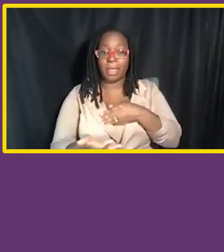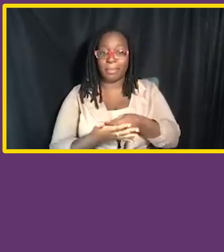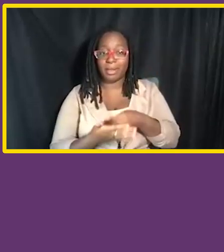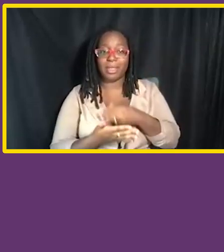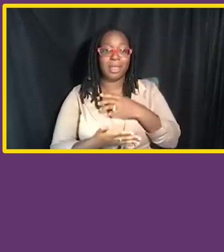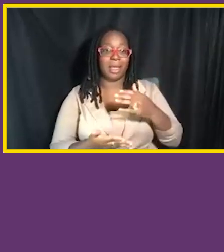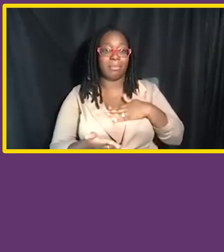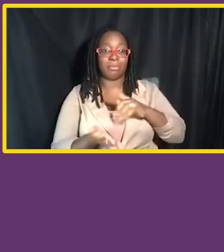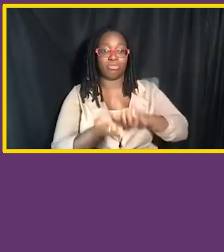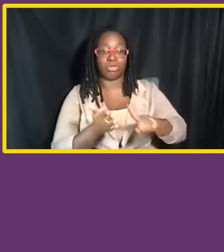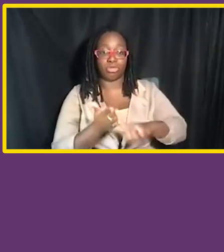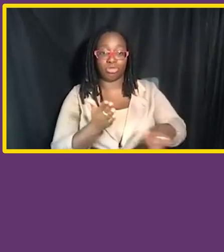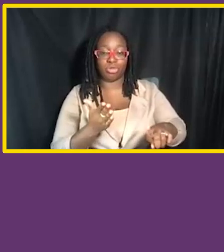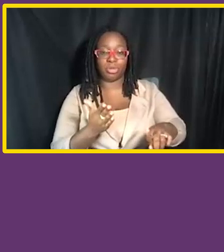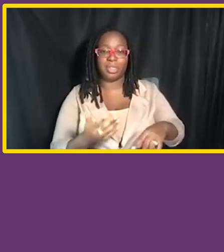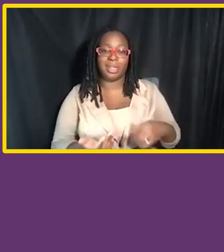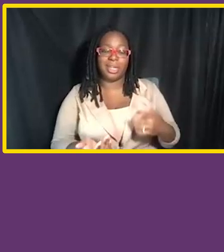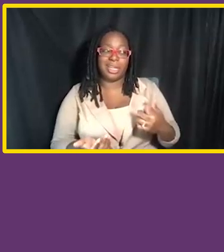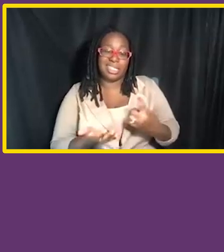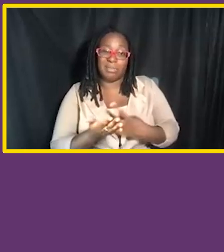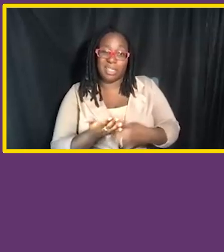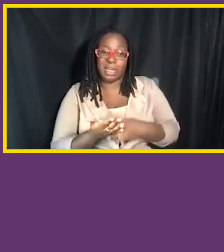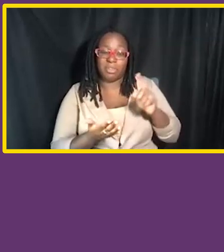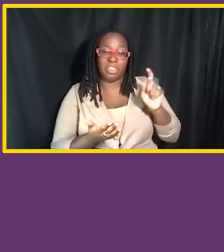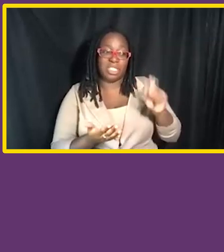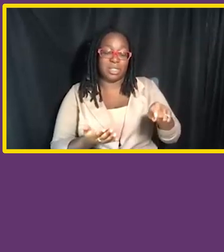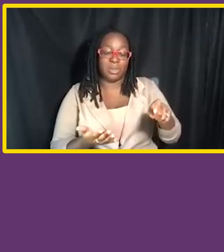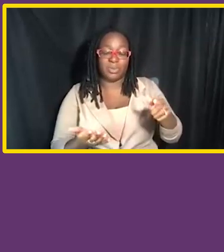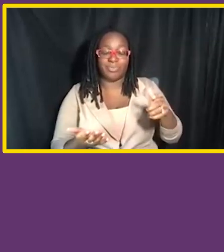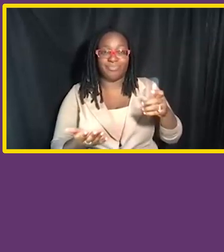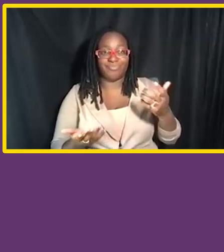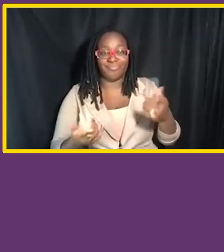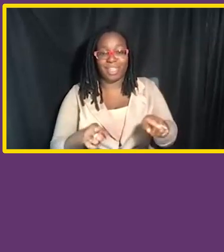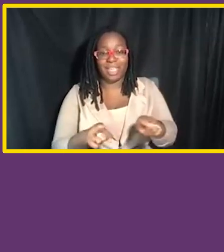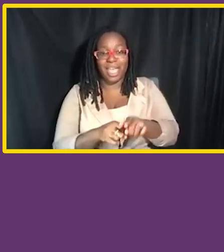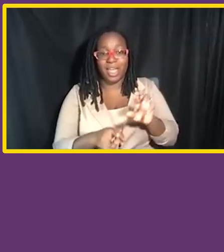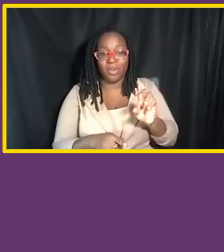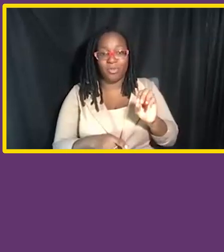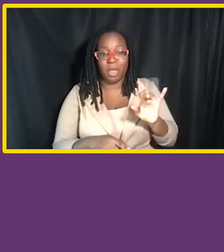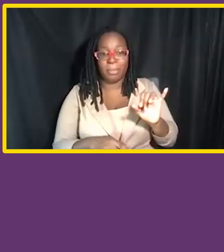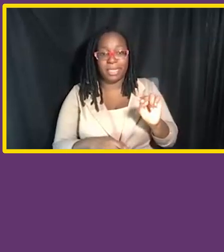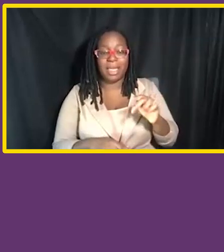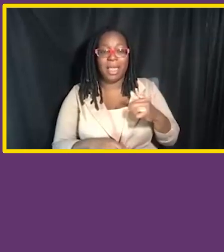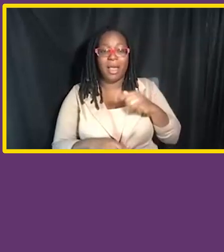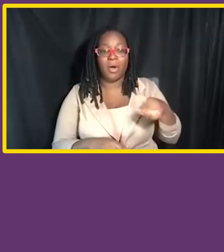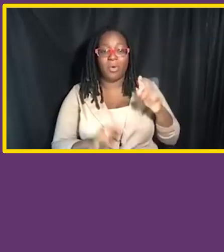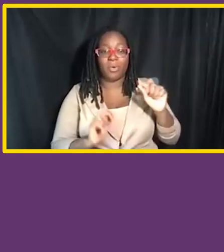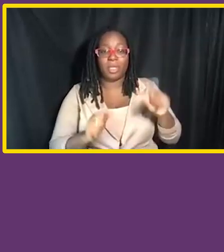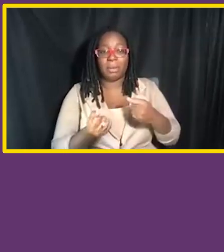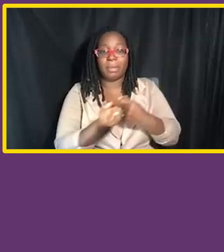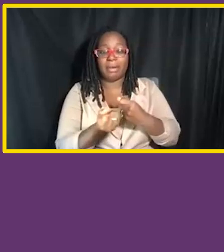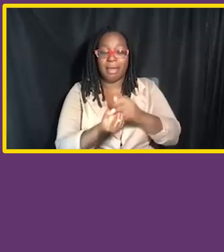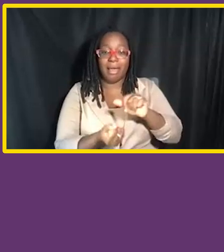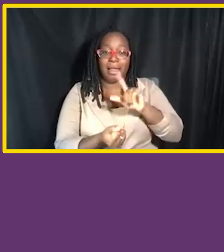like, you just gotta, you know, like Robin's saying, I only get to be an ally when you choose that I get to